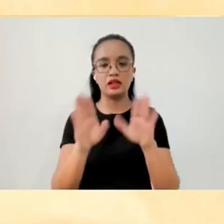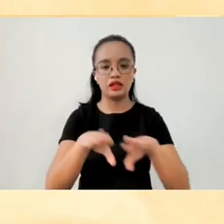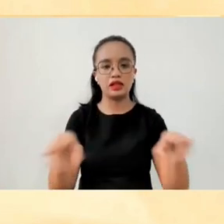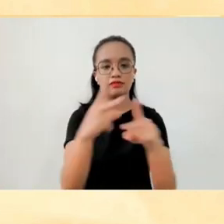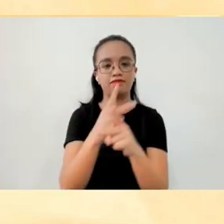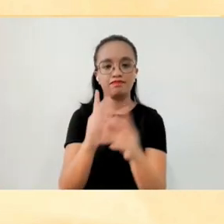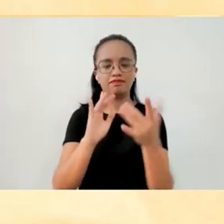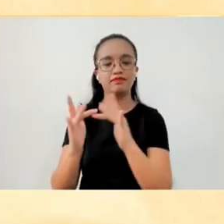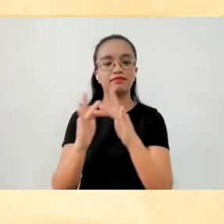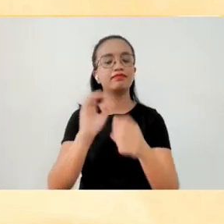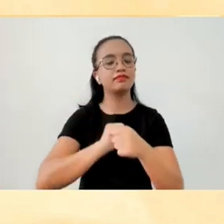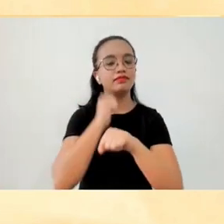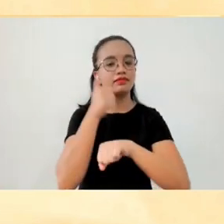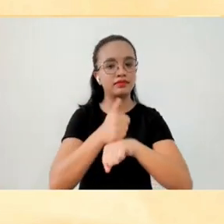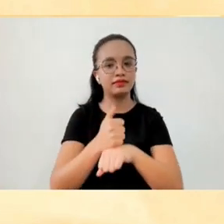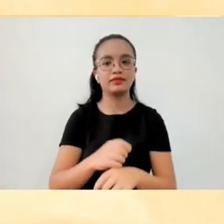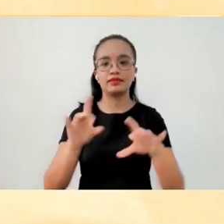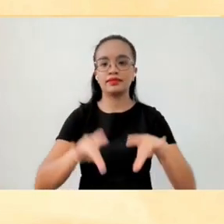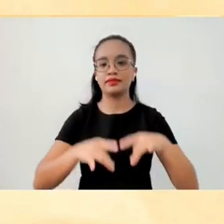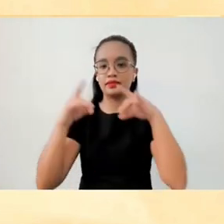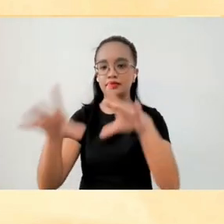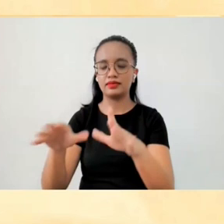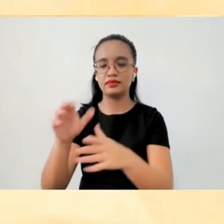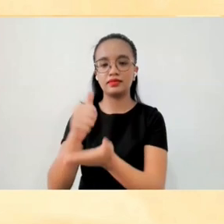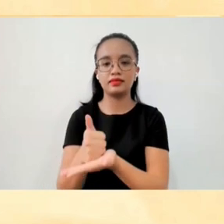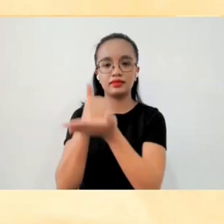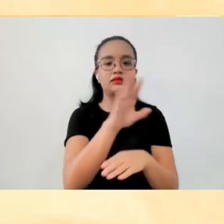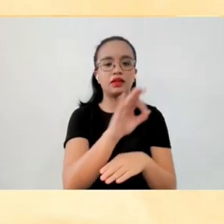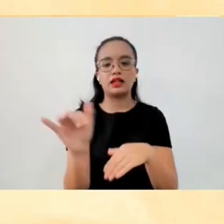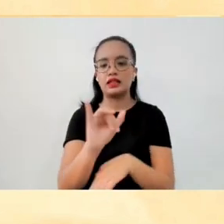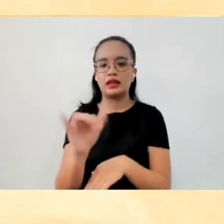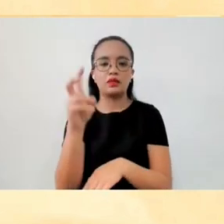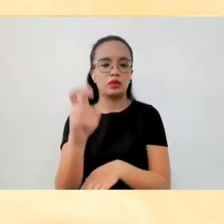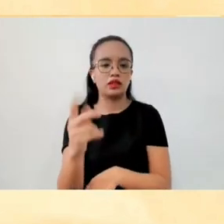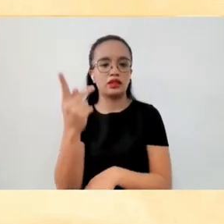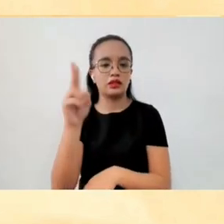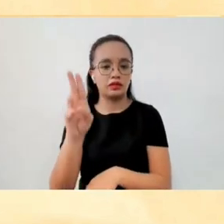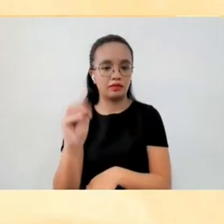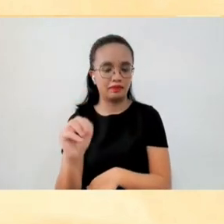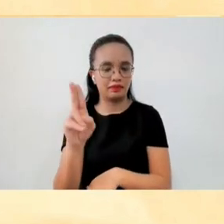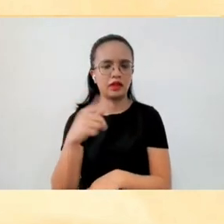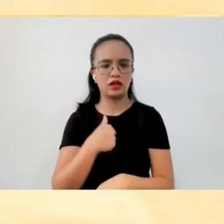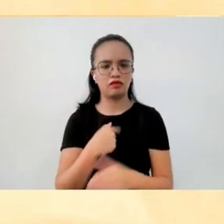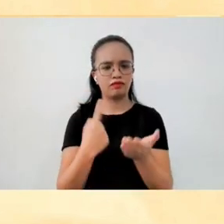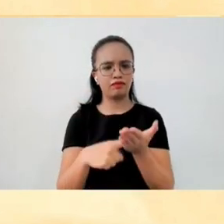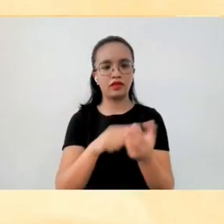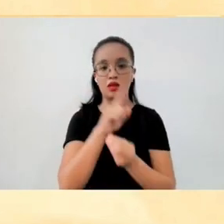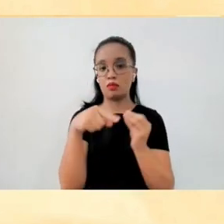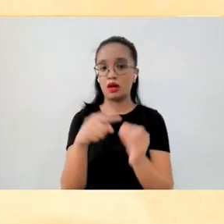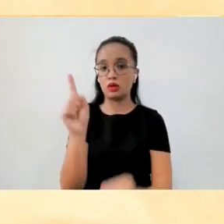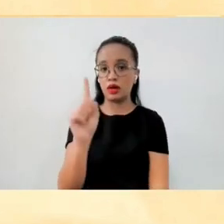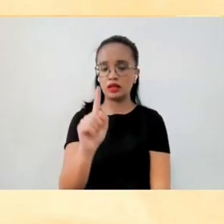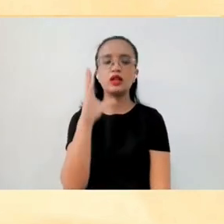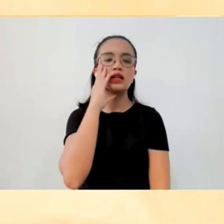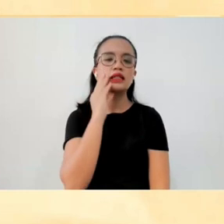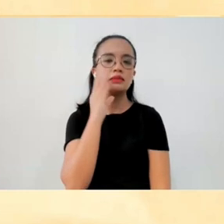Network Foundation, Australian Aid, UNICEF. I am asked to talk about the experiences of